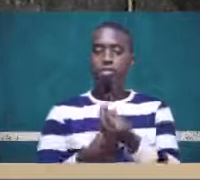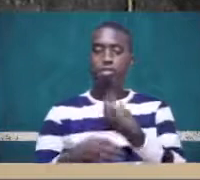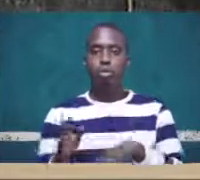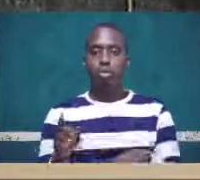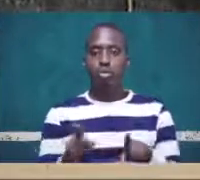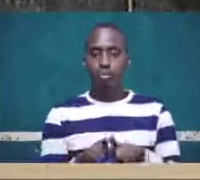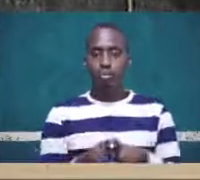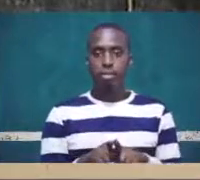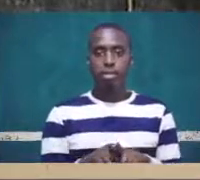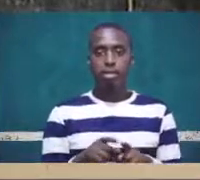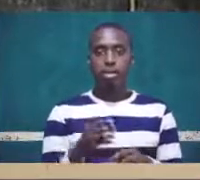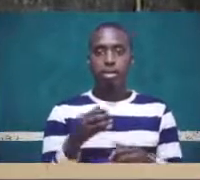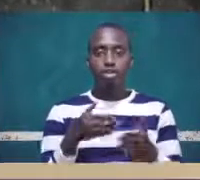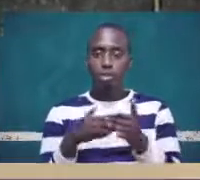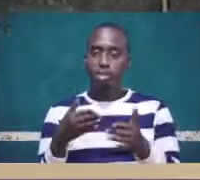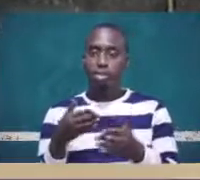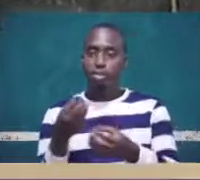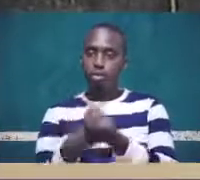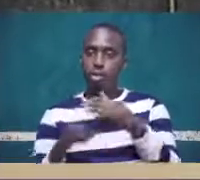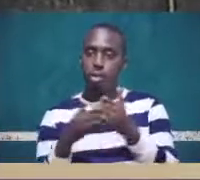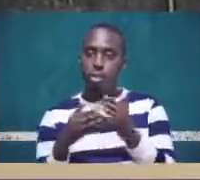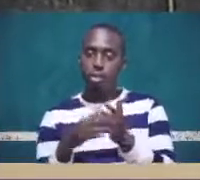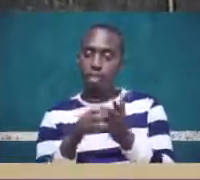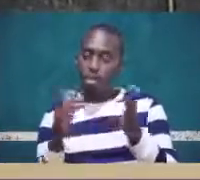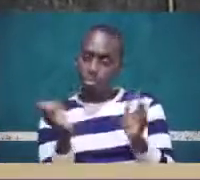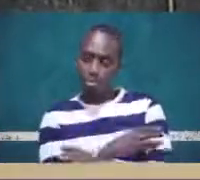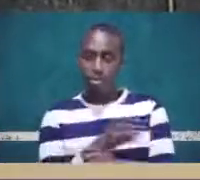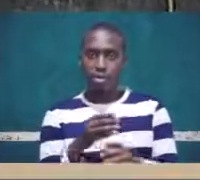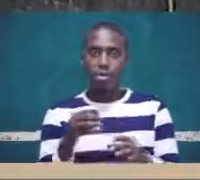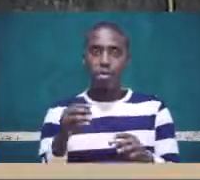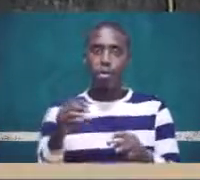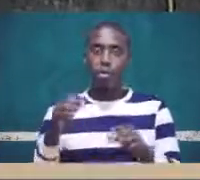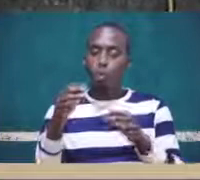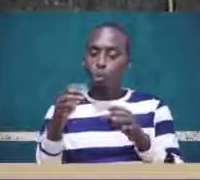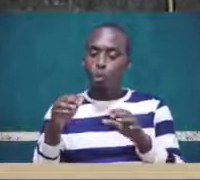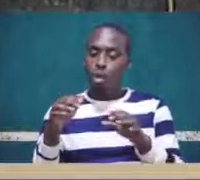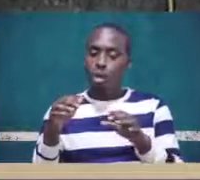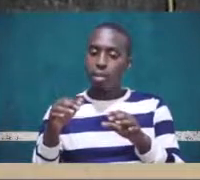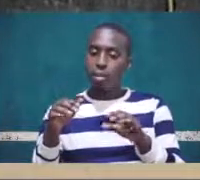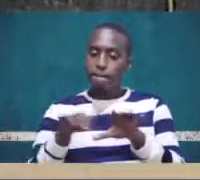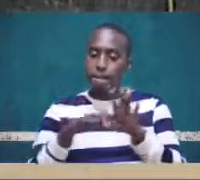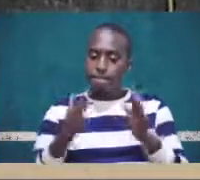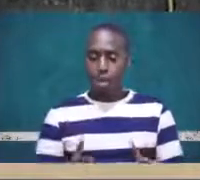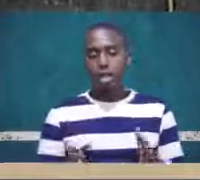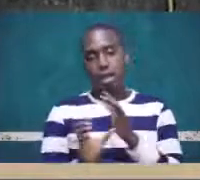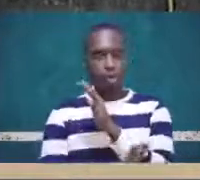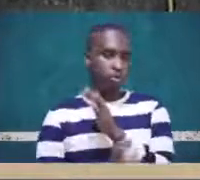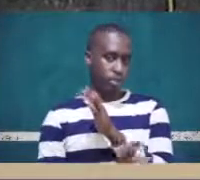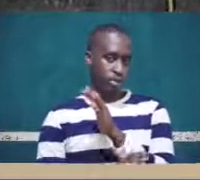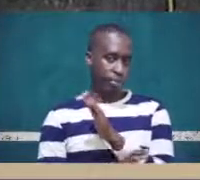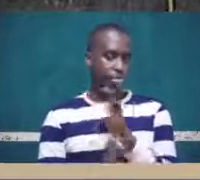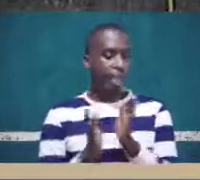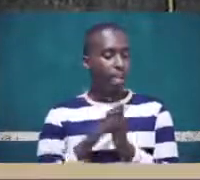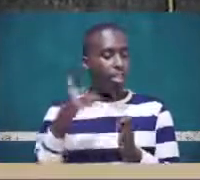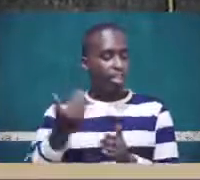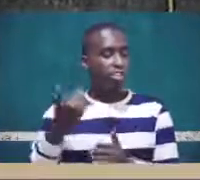that limit trade are removed among member countries, on honorary member countries. And